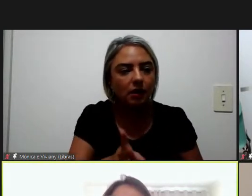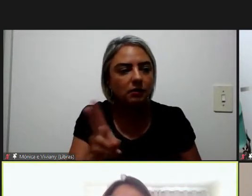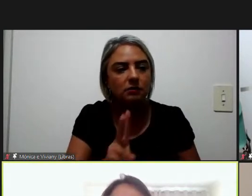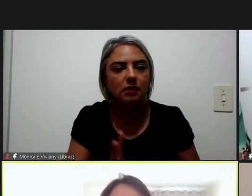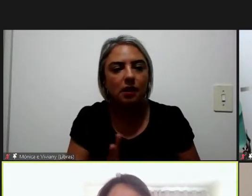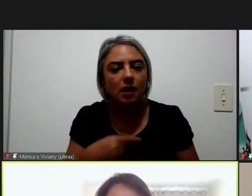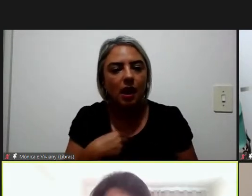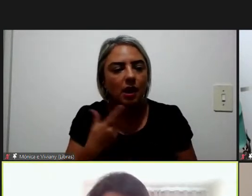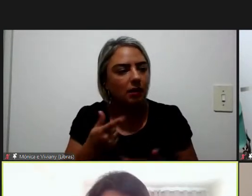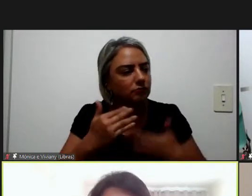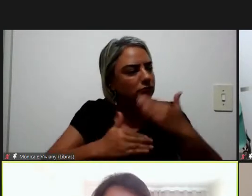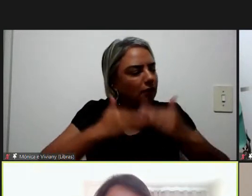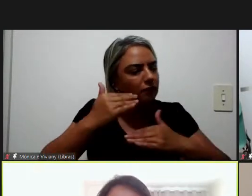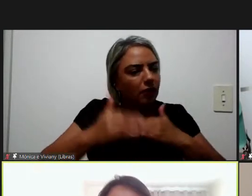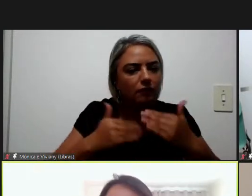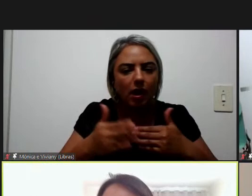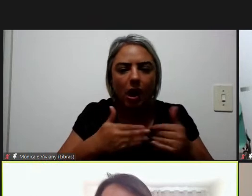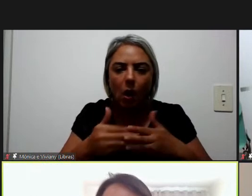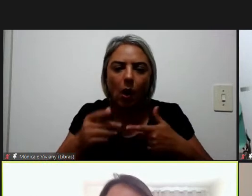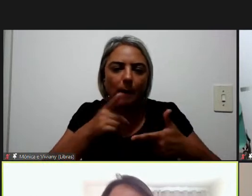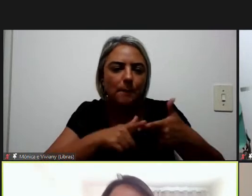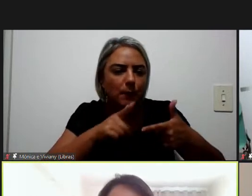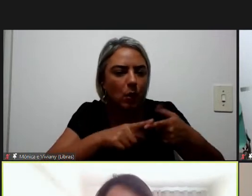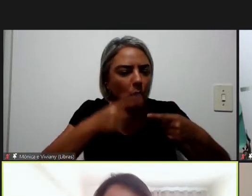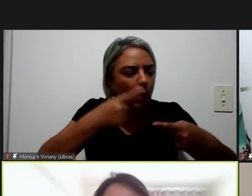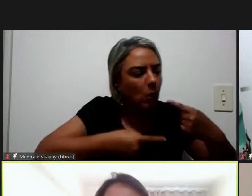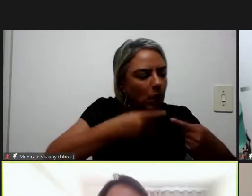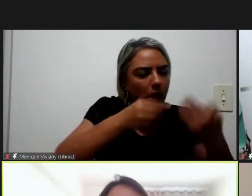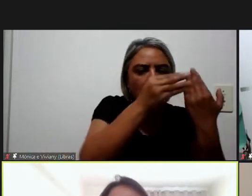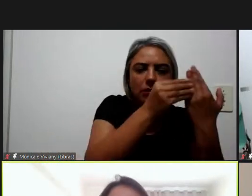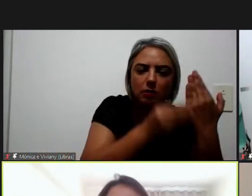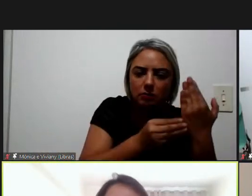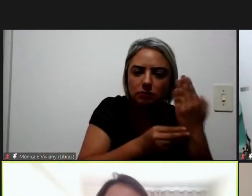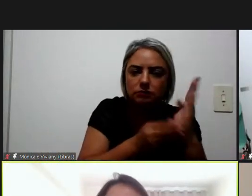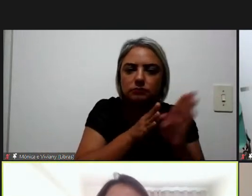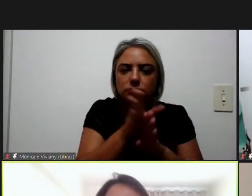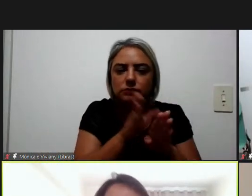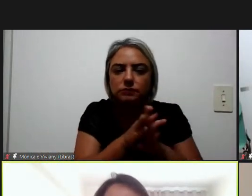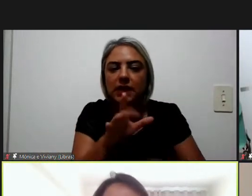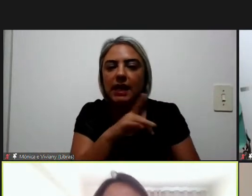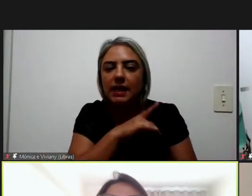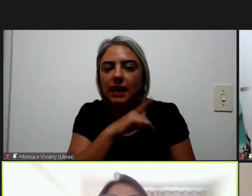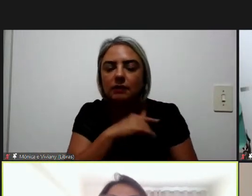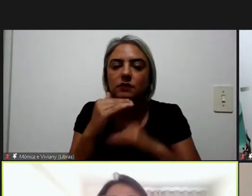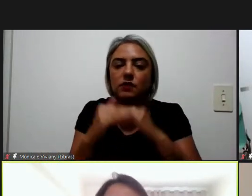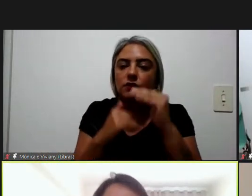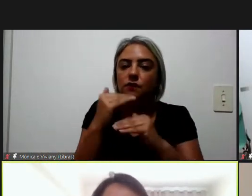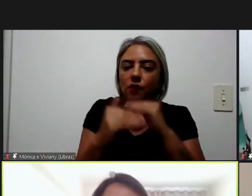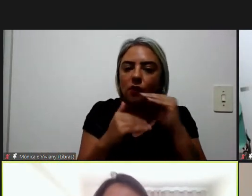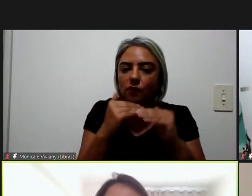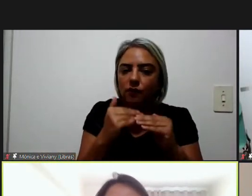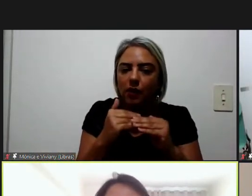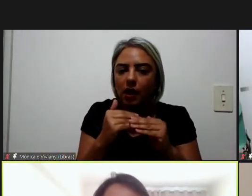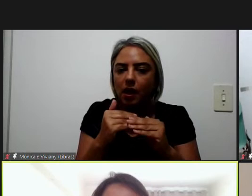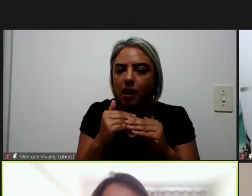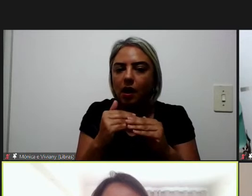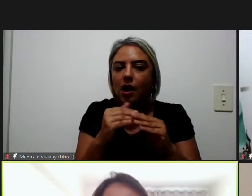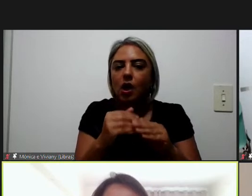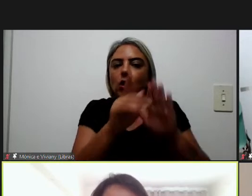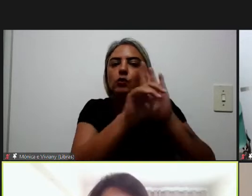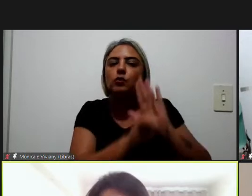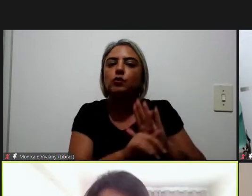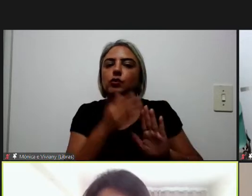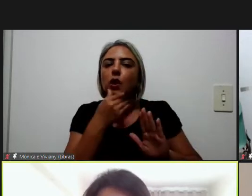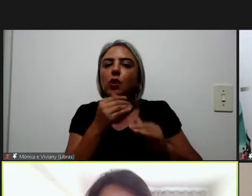time. Also, when we are going to develop any policy, any manual, any guide, we need to develop something in